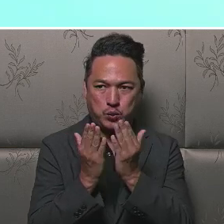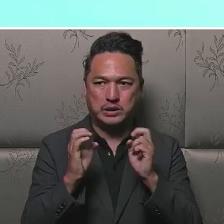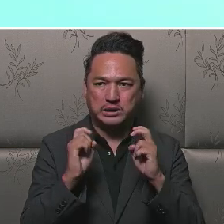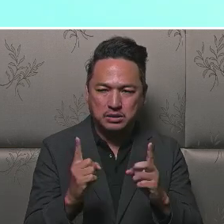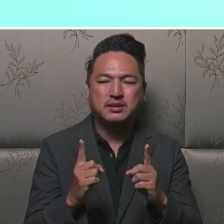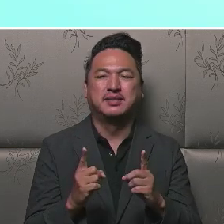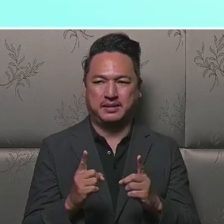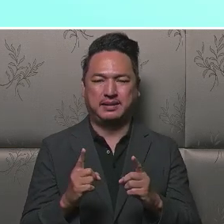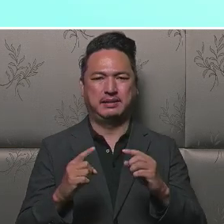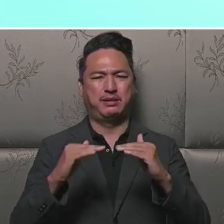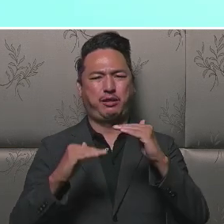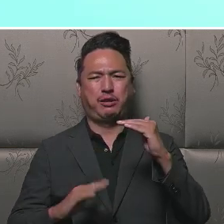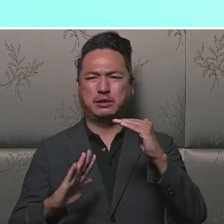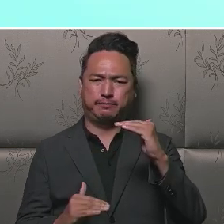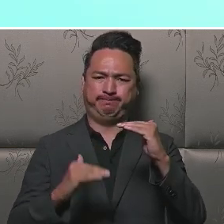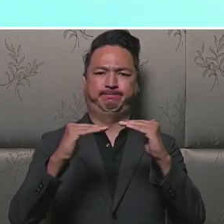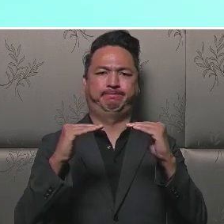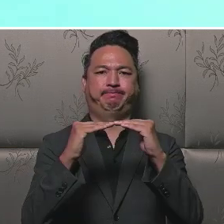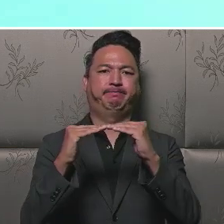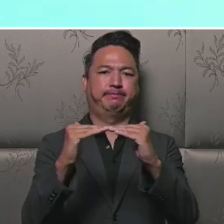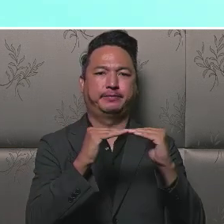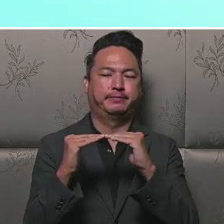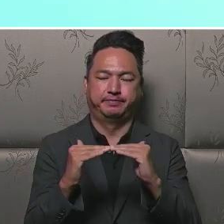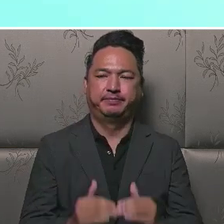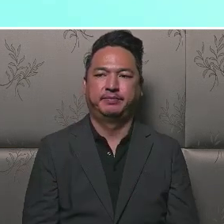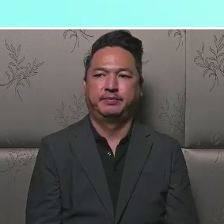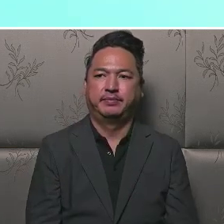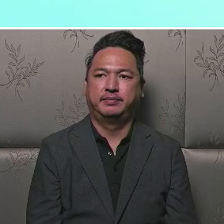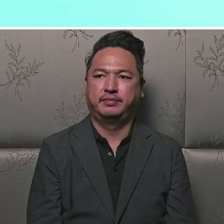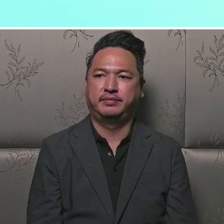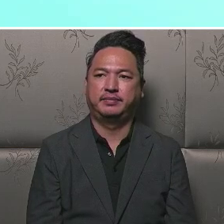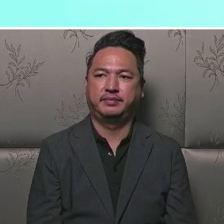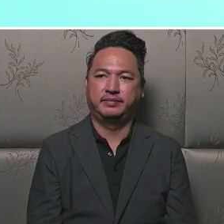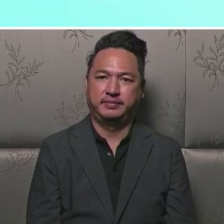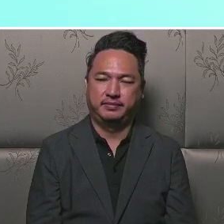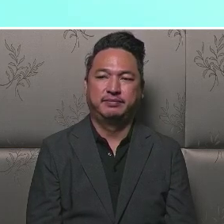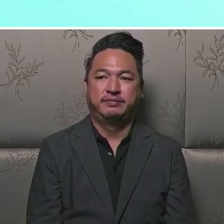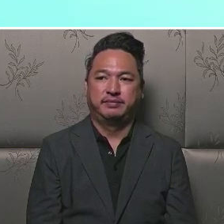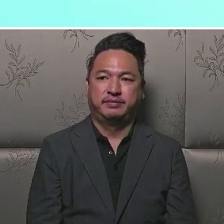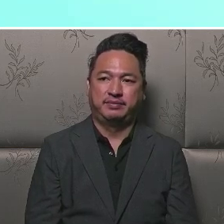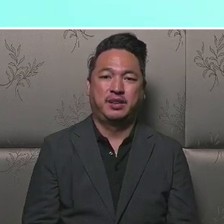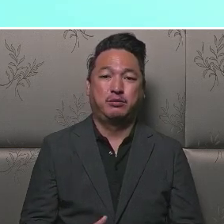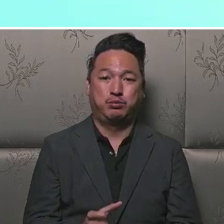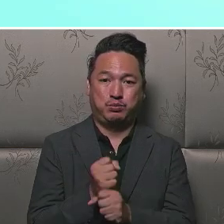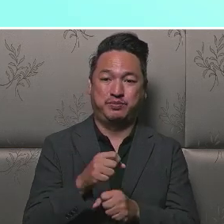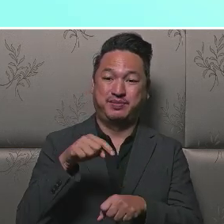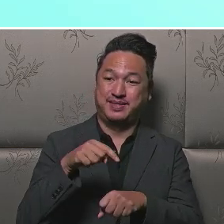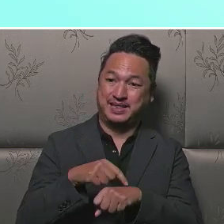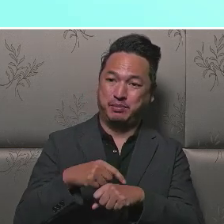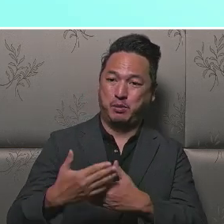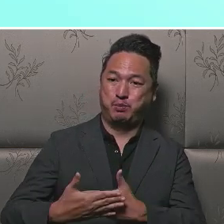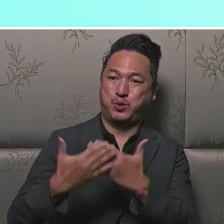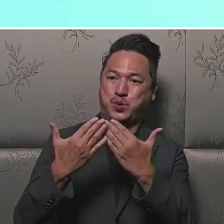Just to recap on what has happened the whole morning, we have been discussing education